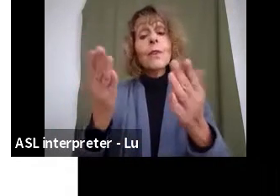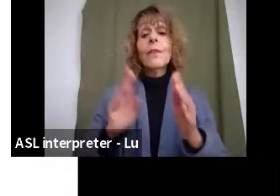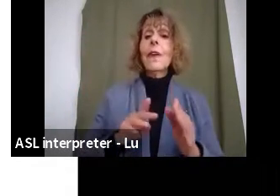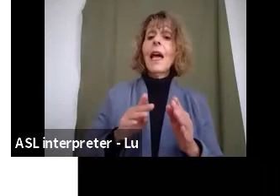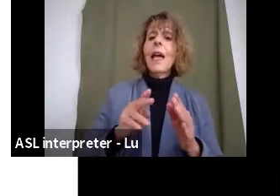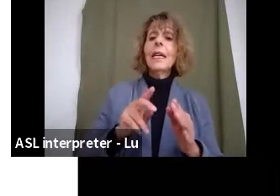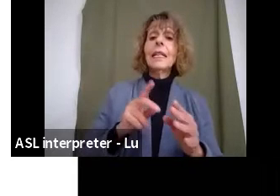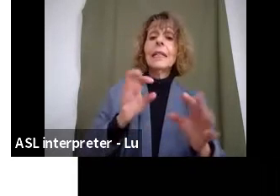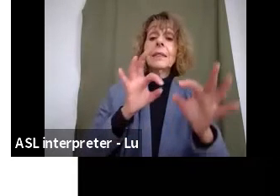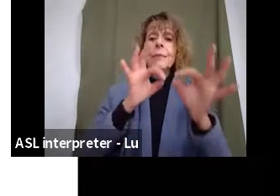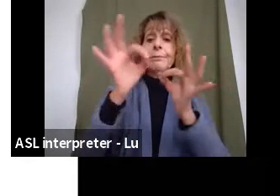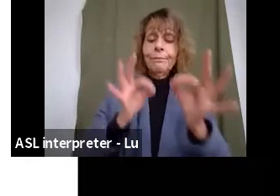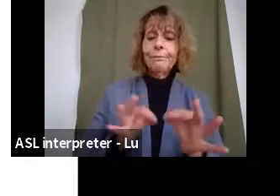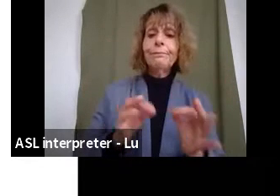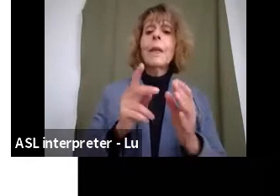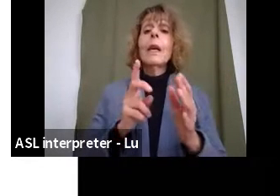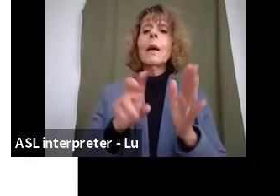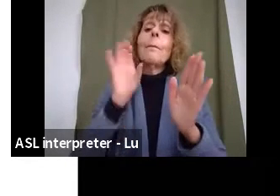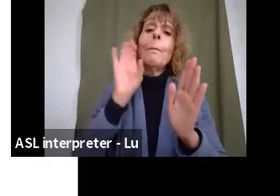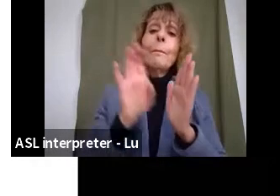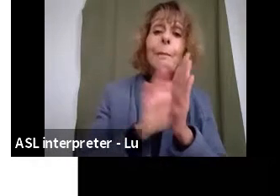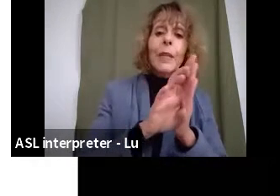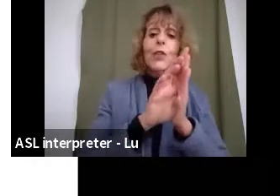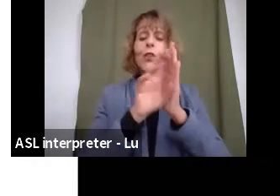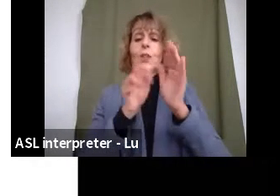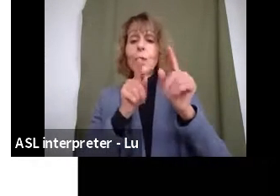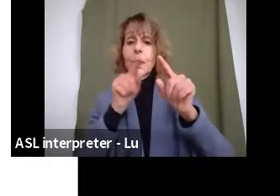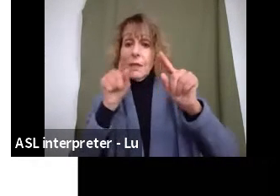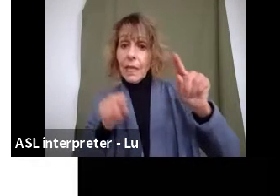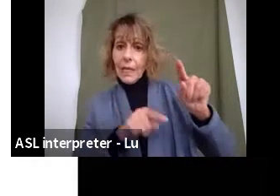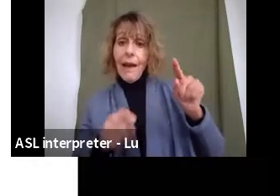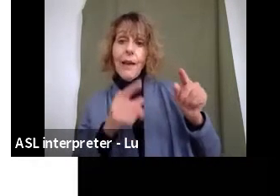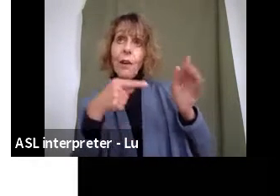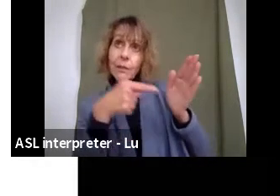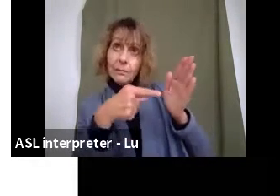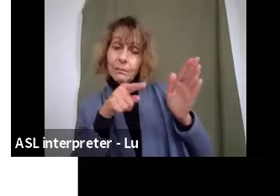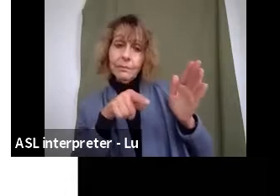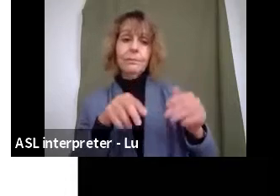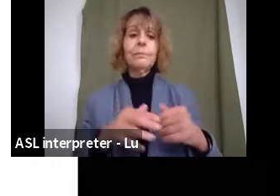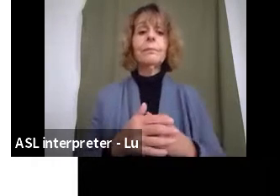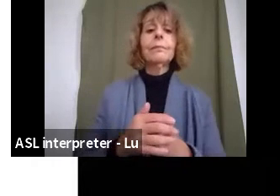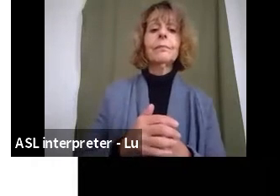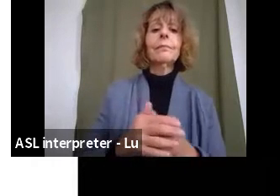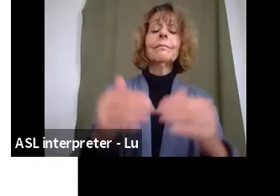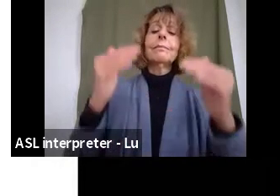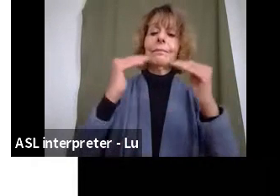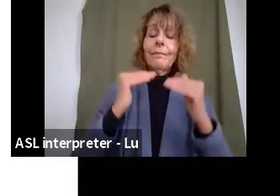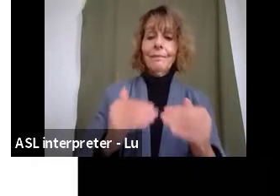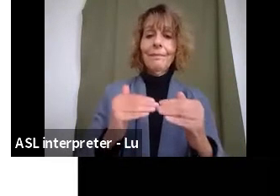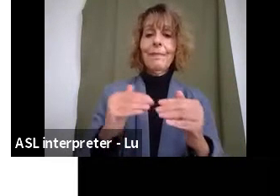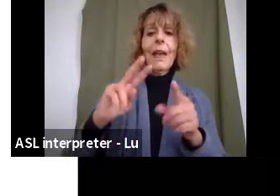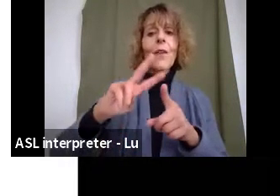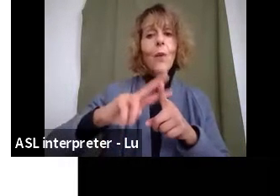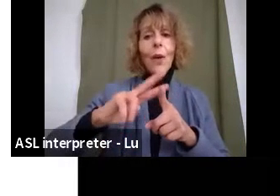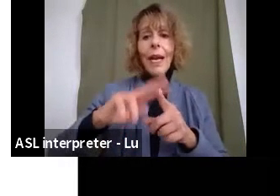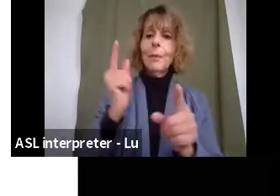to just explaining. Terminology, which is always evolving. Disability is in, handicap is